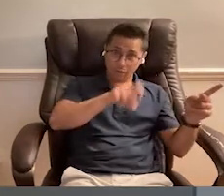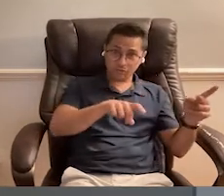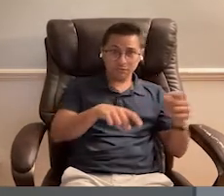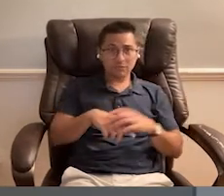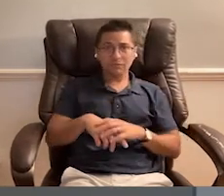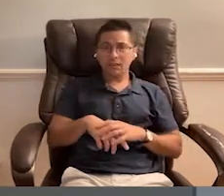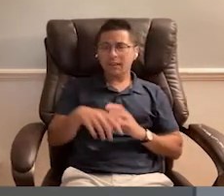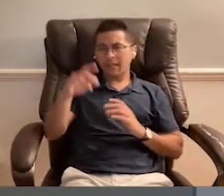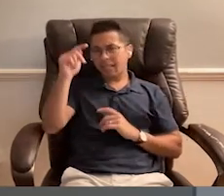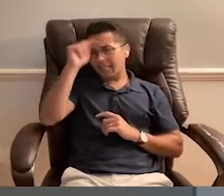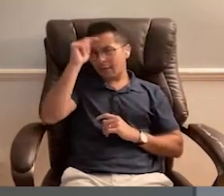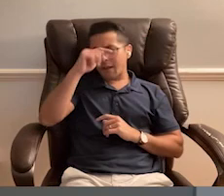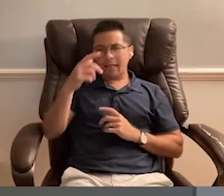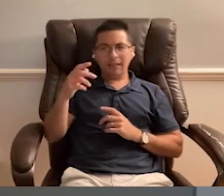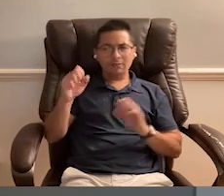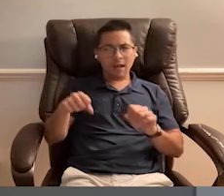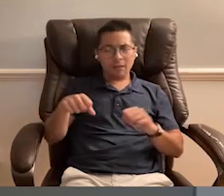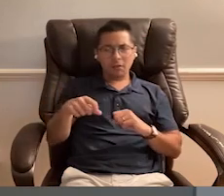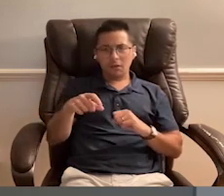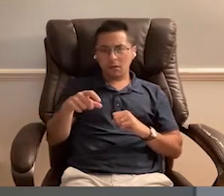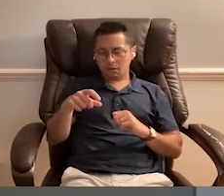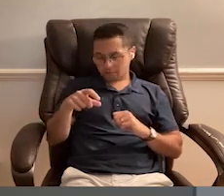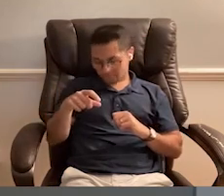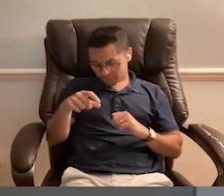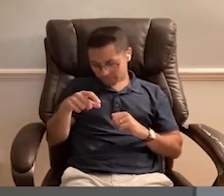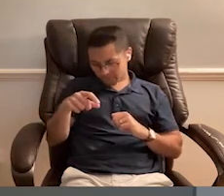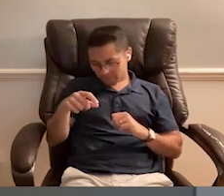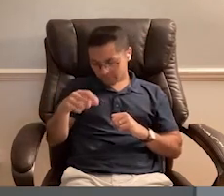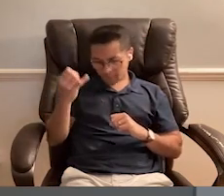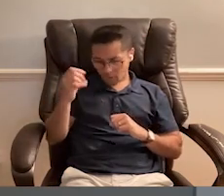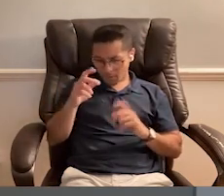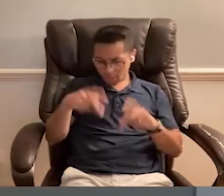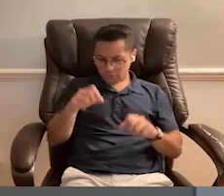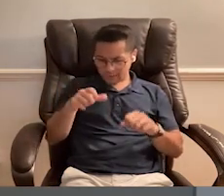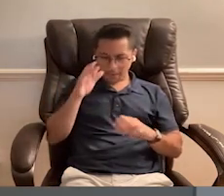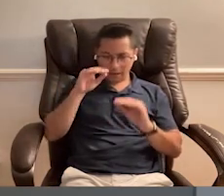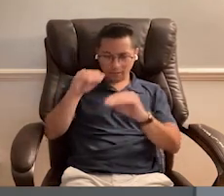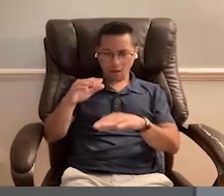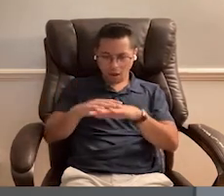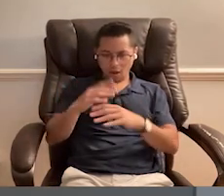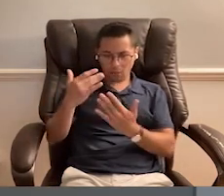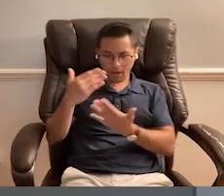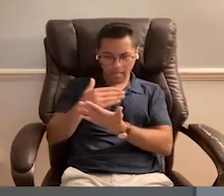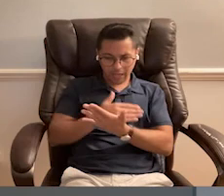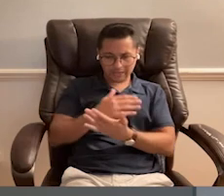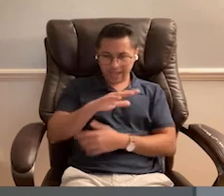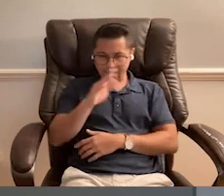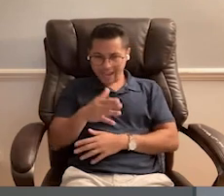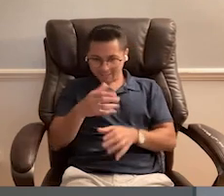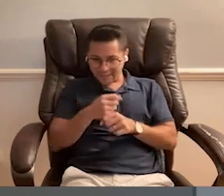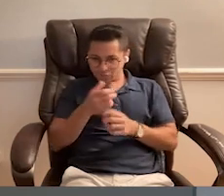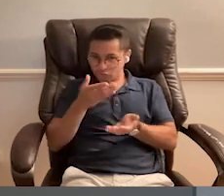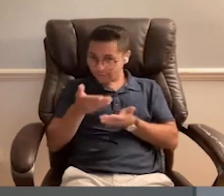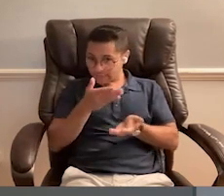our website. You had a question. So theoretically, if possible, then, due to funding requirements for an individual to be on